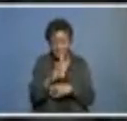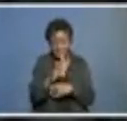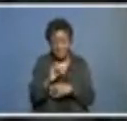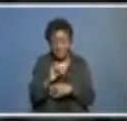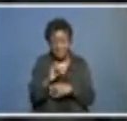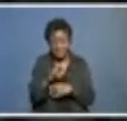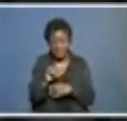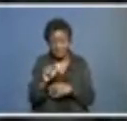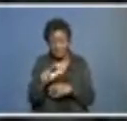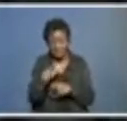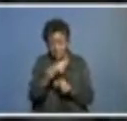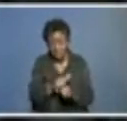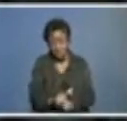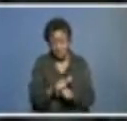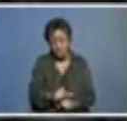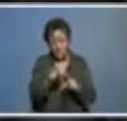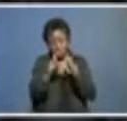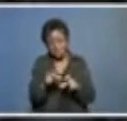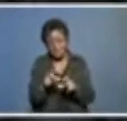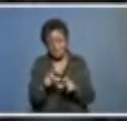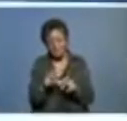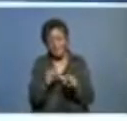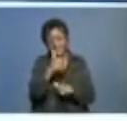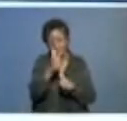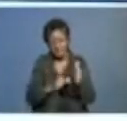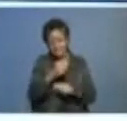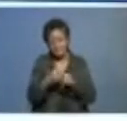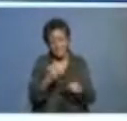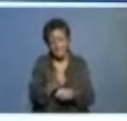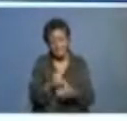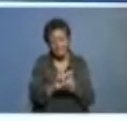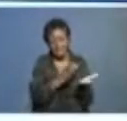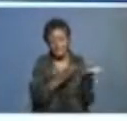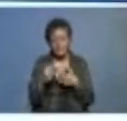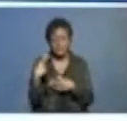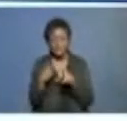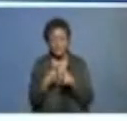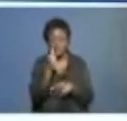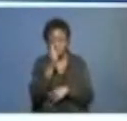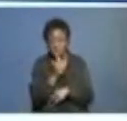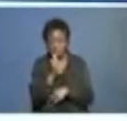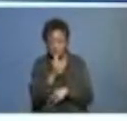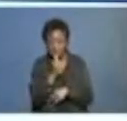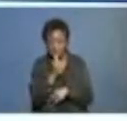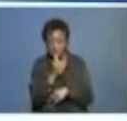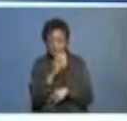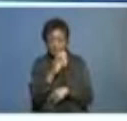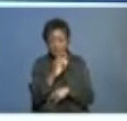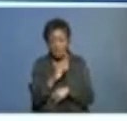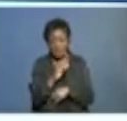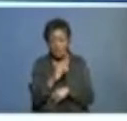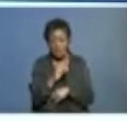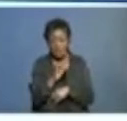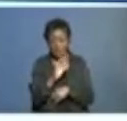annually. Sometimes for some patients, we do it more frequently. And that brings us to confidentiality, which is also a